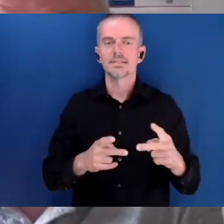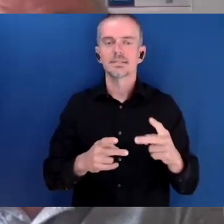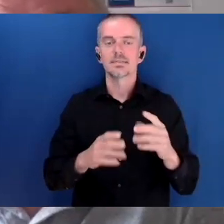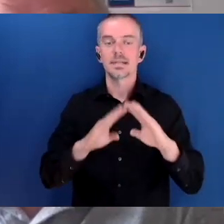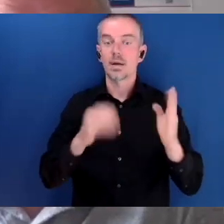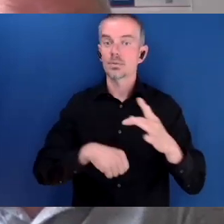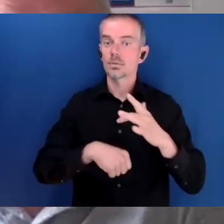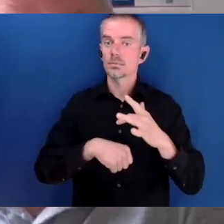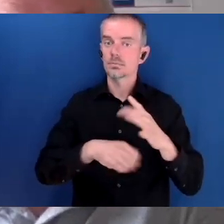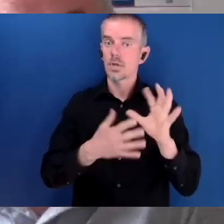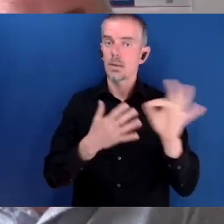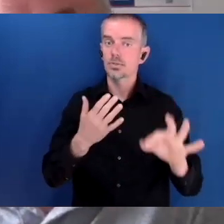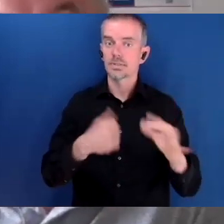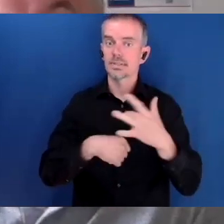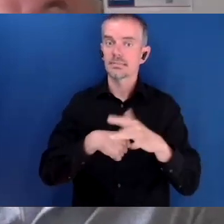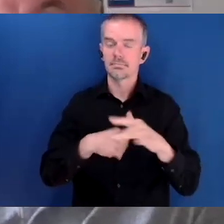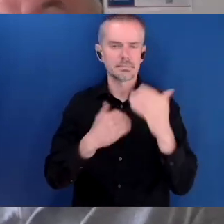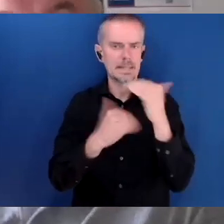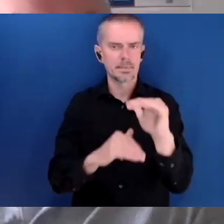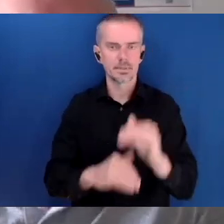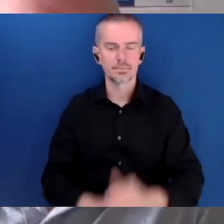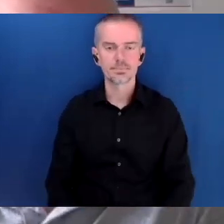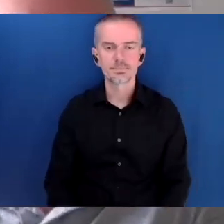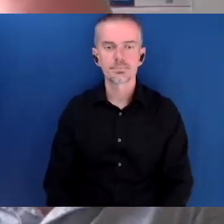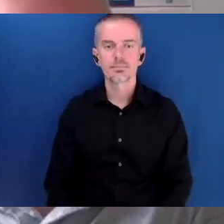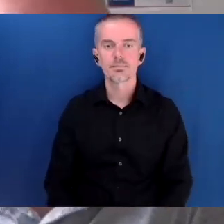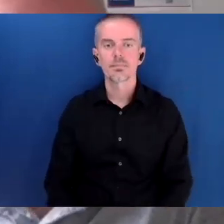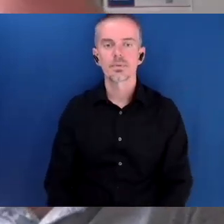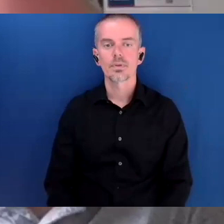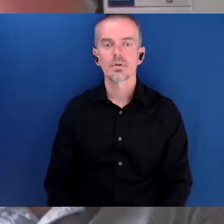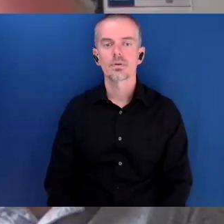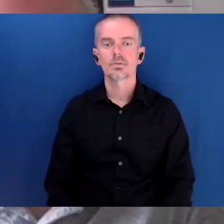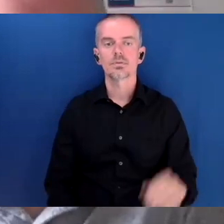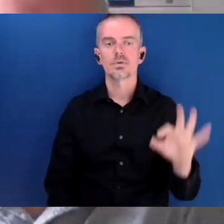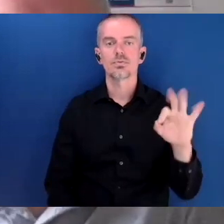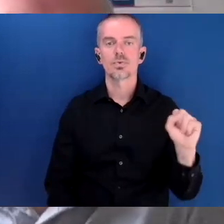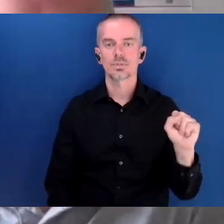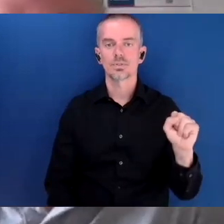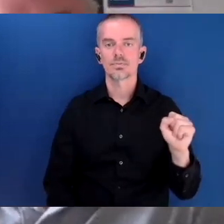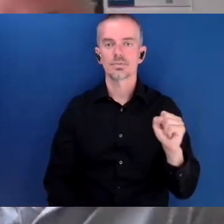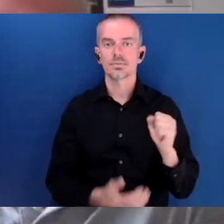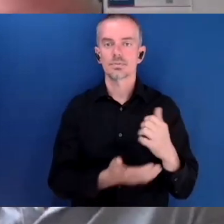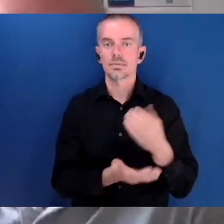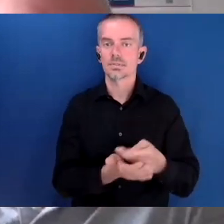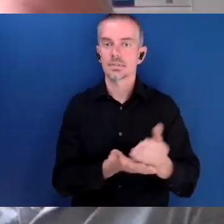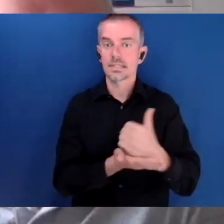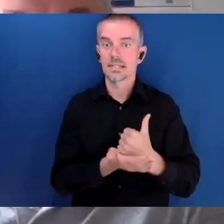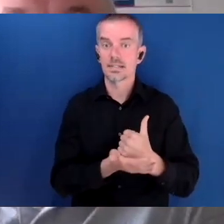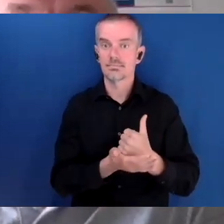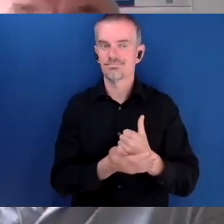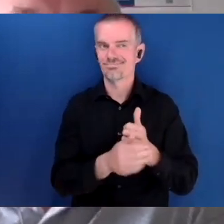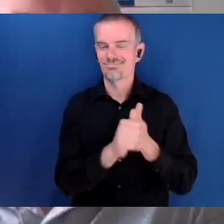housing. And so we have our wages as a Forest Service employee are set by kind of the federal